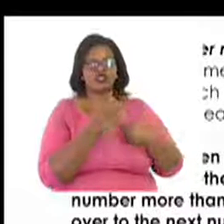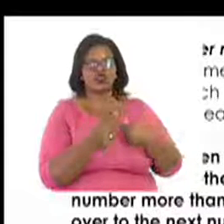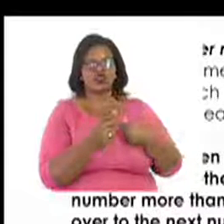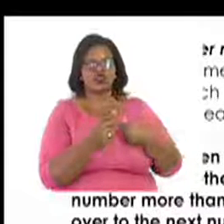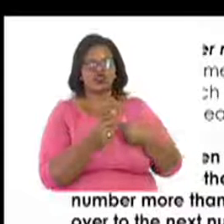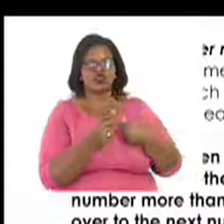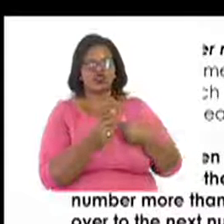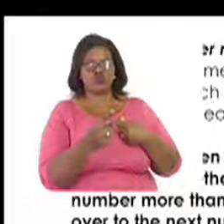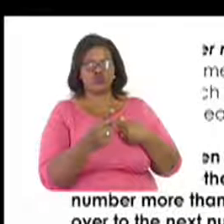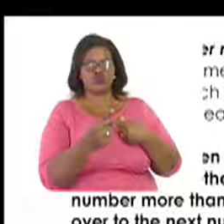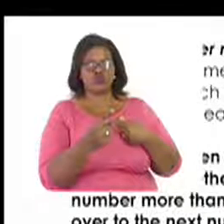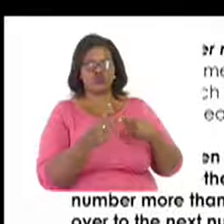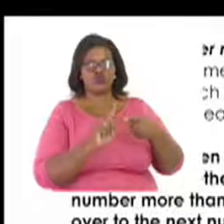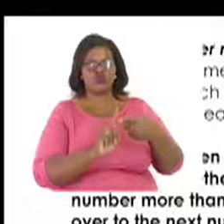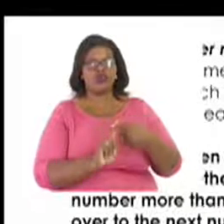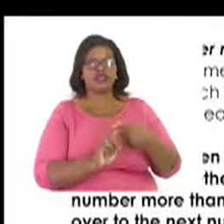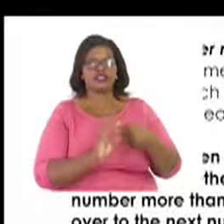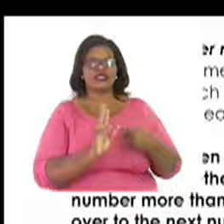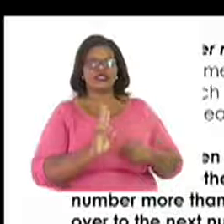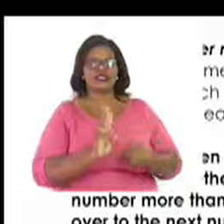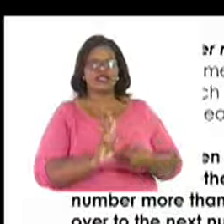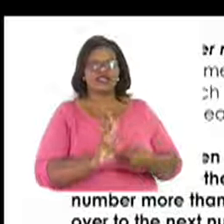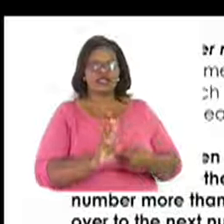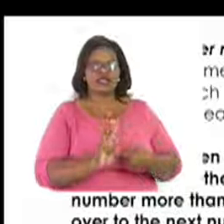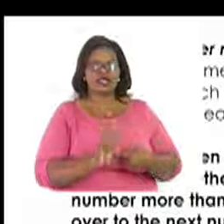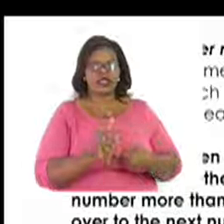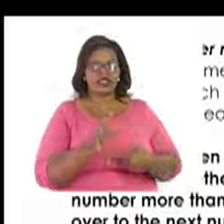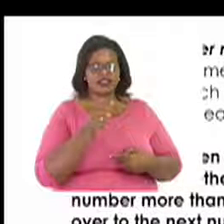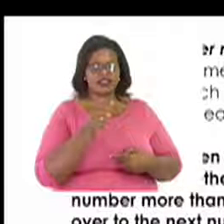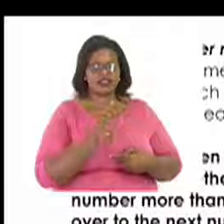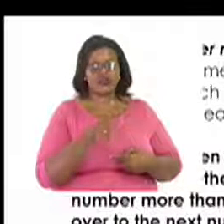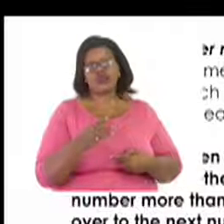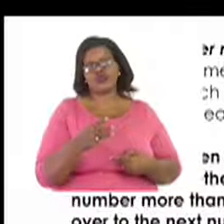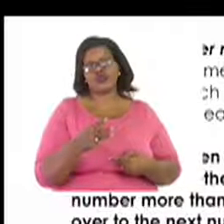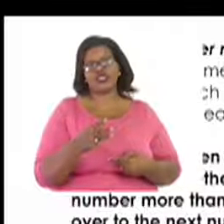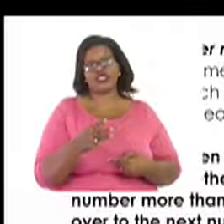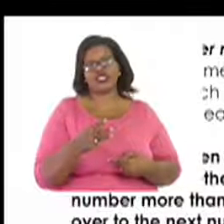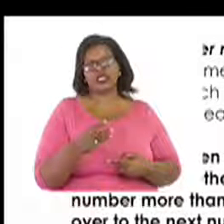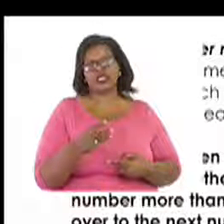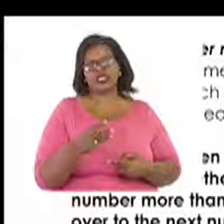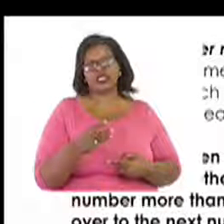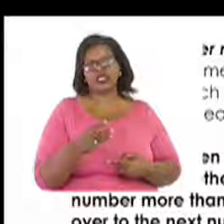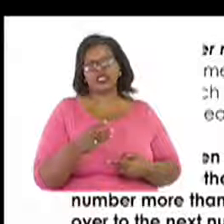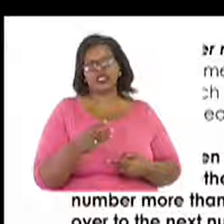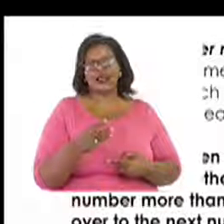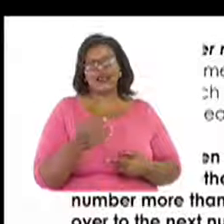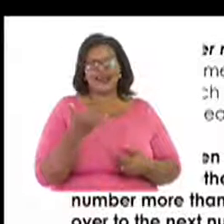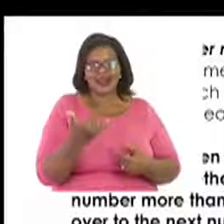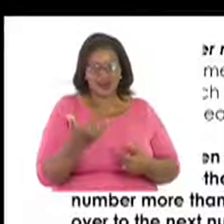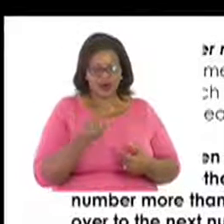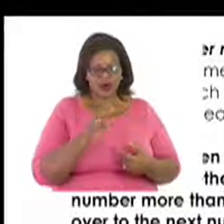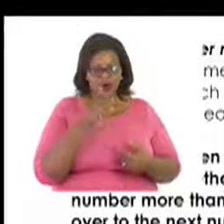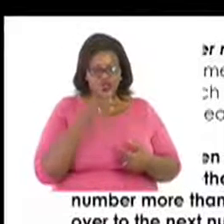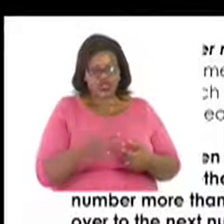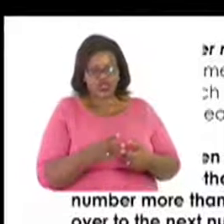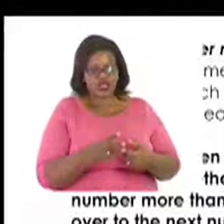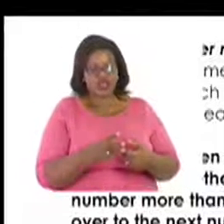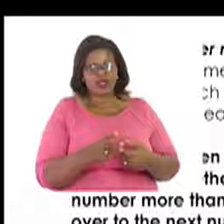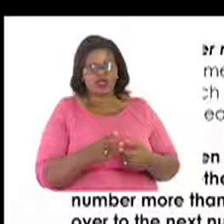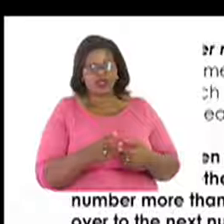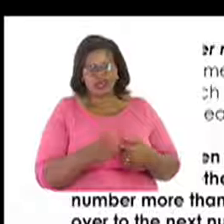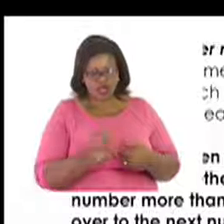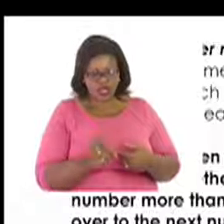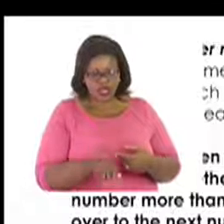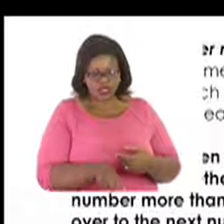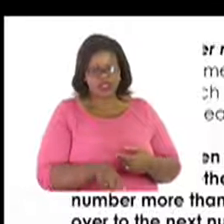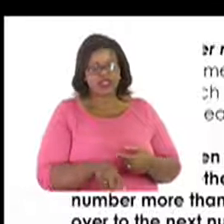7, plus 6 equals 13. Now we write down the 3 and we carry the 1 over to